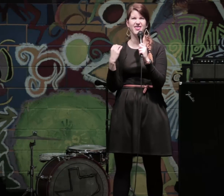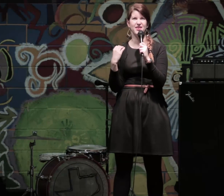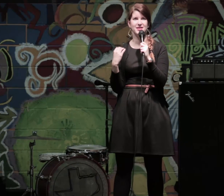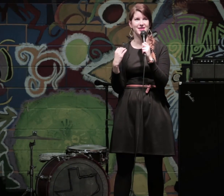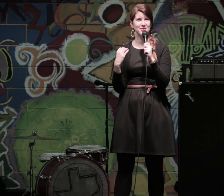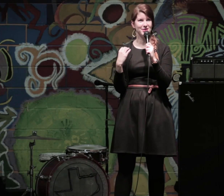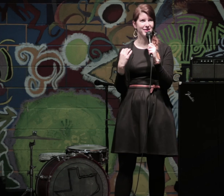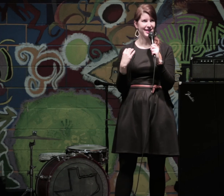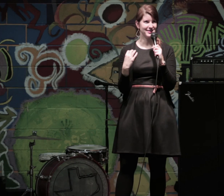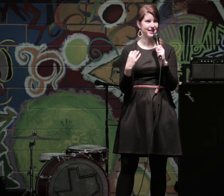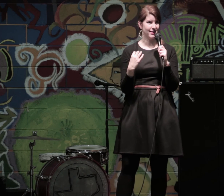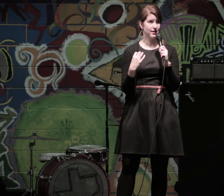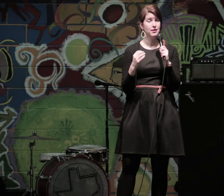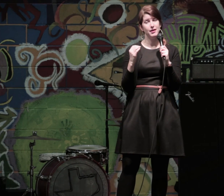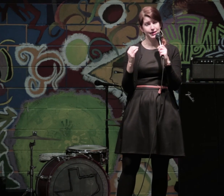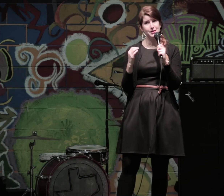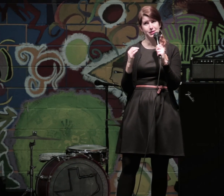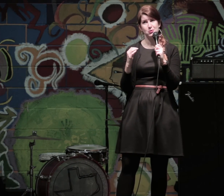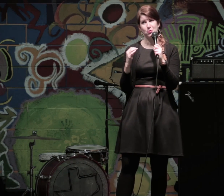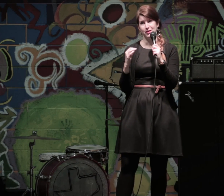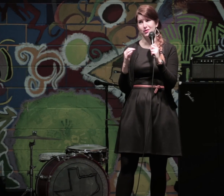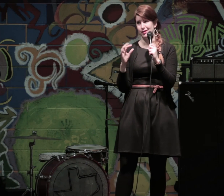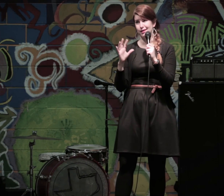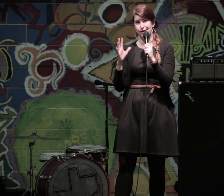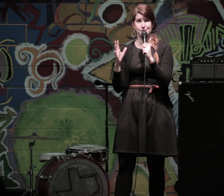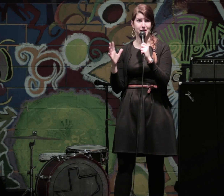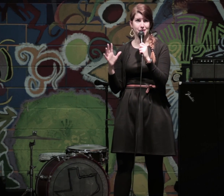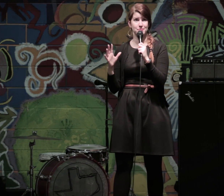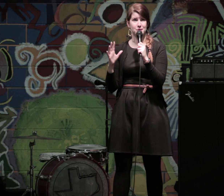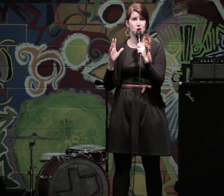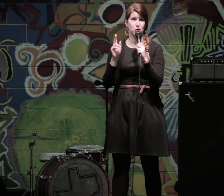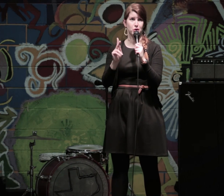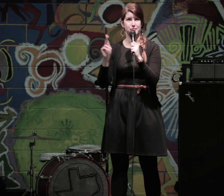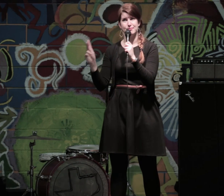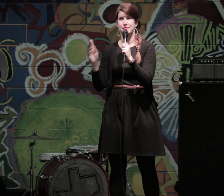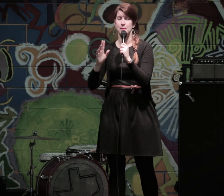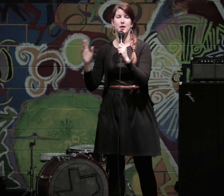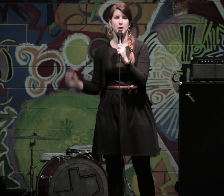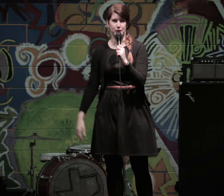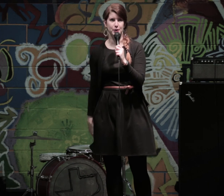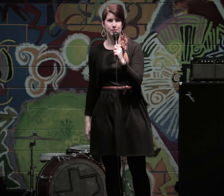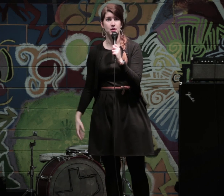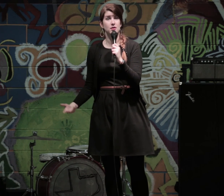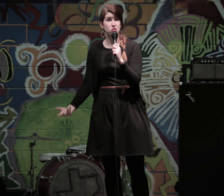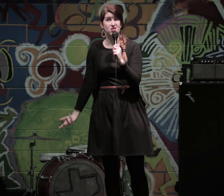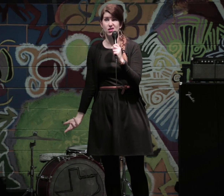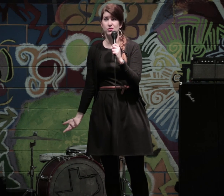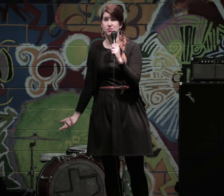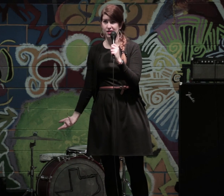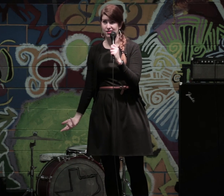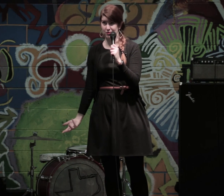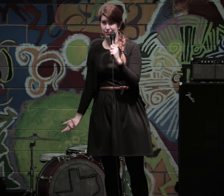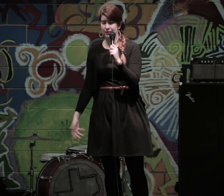And I love to see those little things like that. Ideally, you'd want to figure out how to make a good parallel. It's just